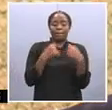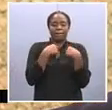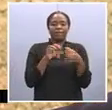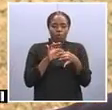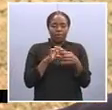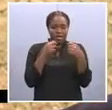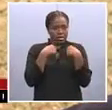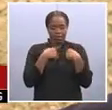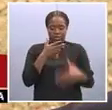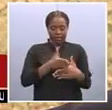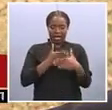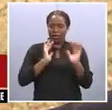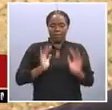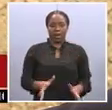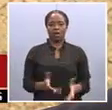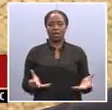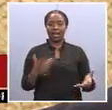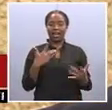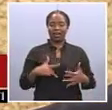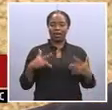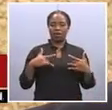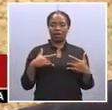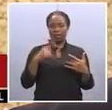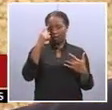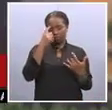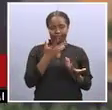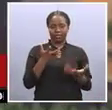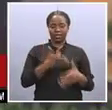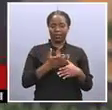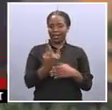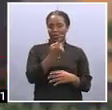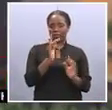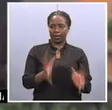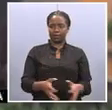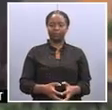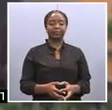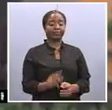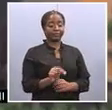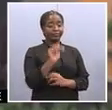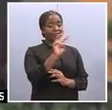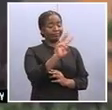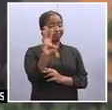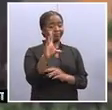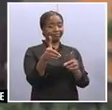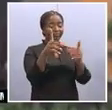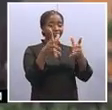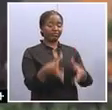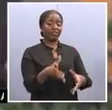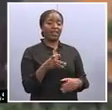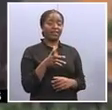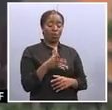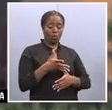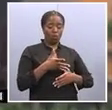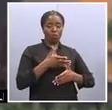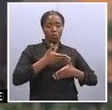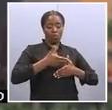gae yaanong ha ke dula batla go mpela gore ha ke serious ya ke batle mmereko. The Northwest Public Works Director for the Expanded Public